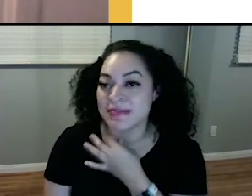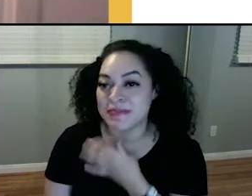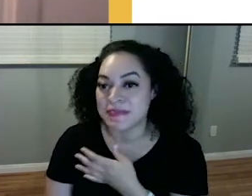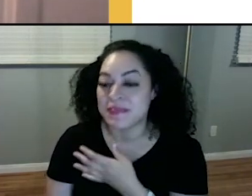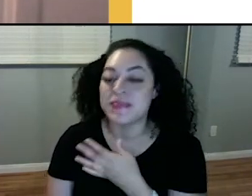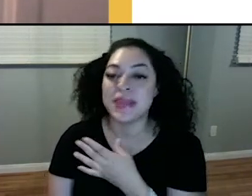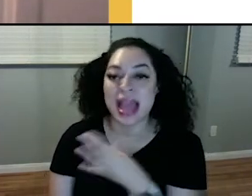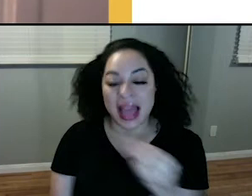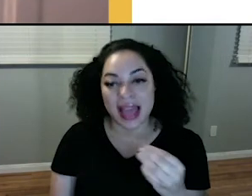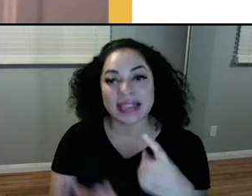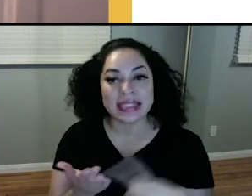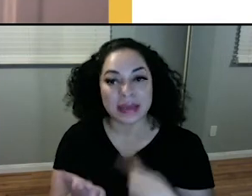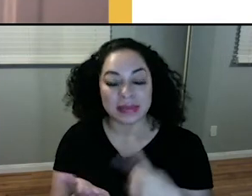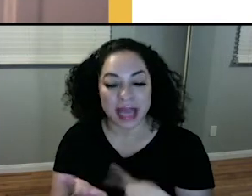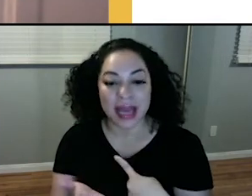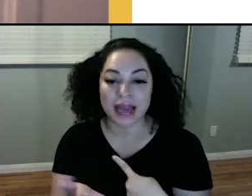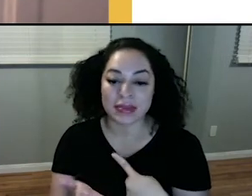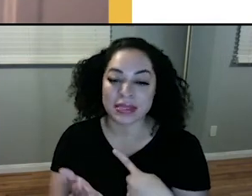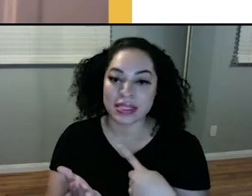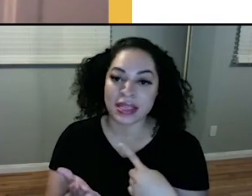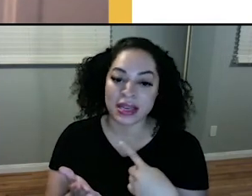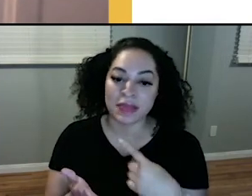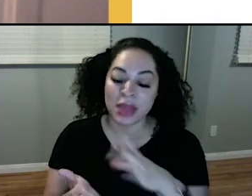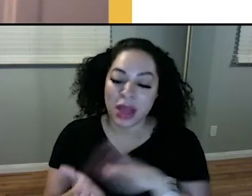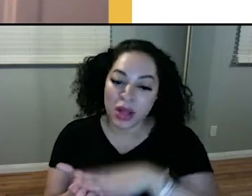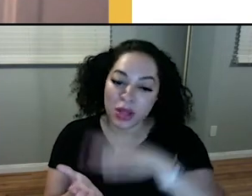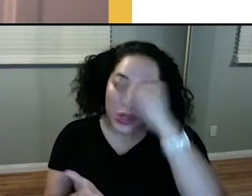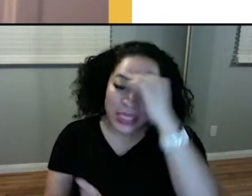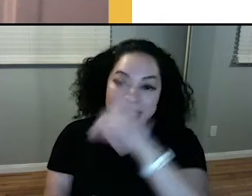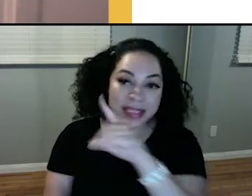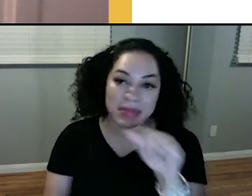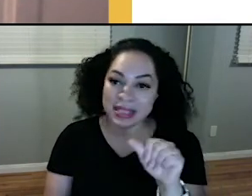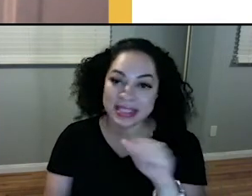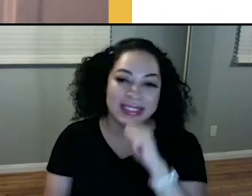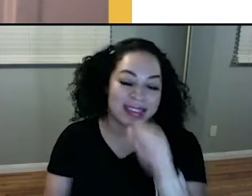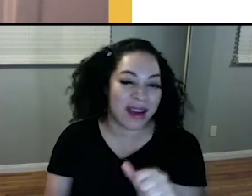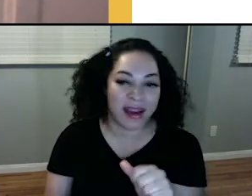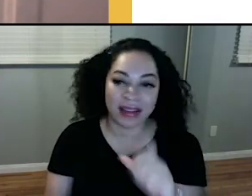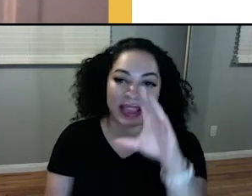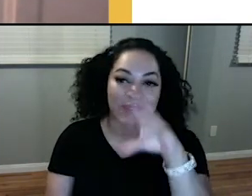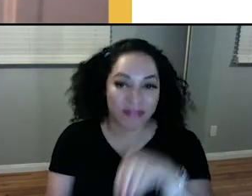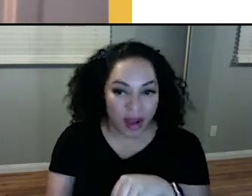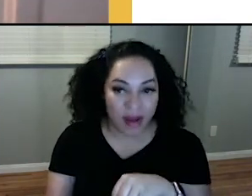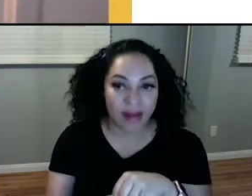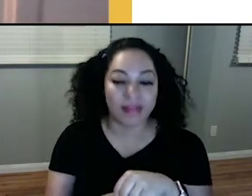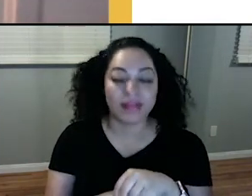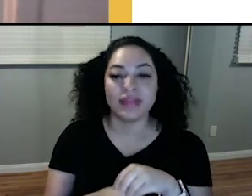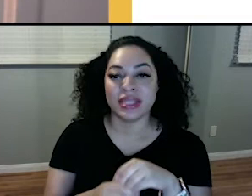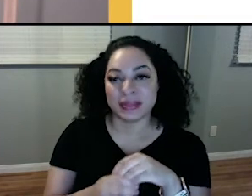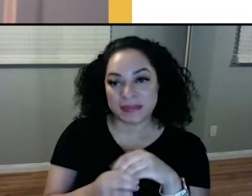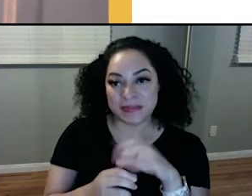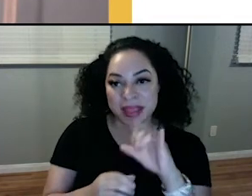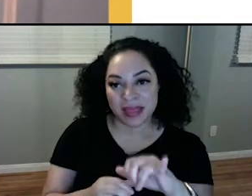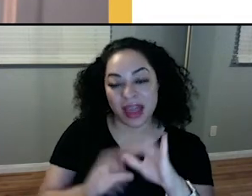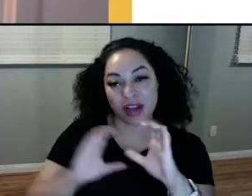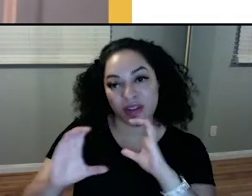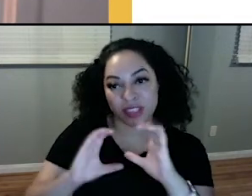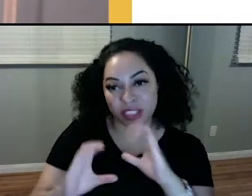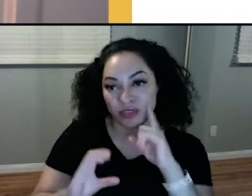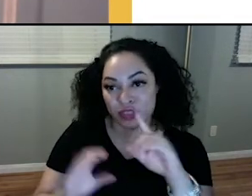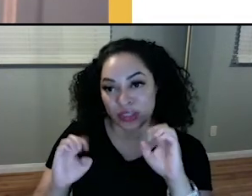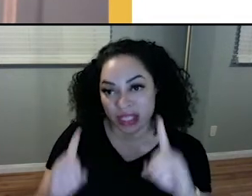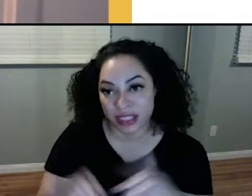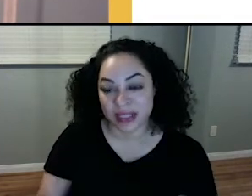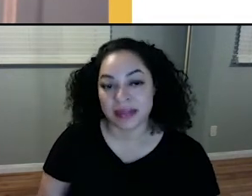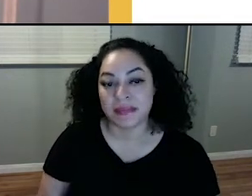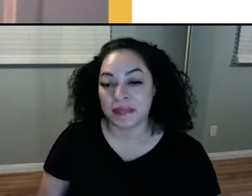get left out of the intersectional inclusivity conversation. I was inspired making this by the